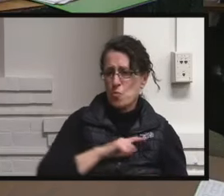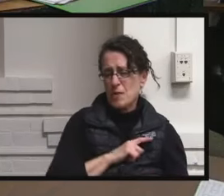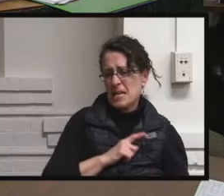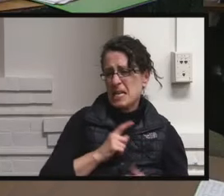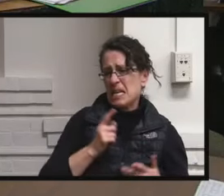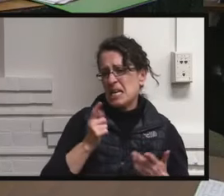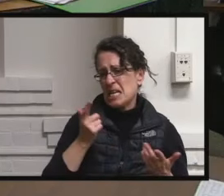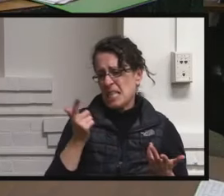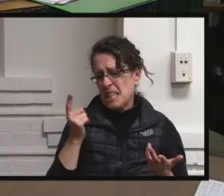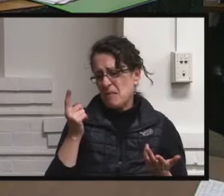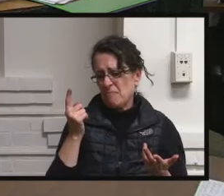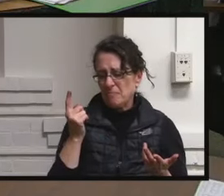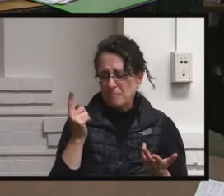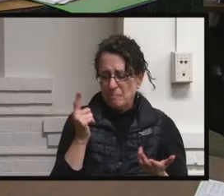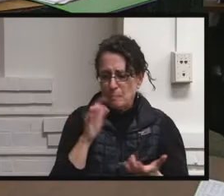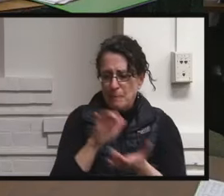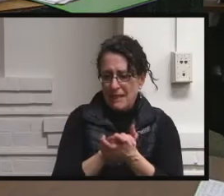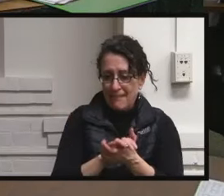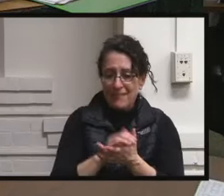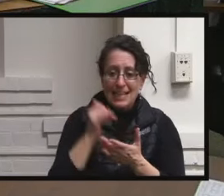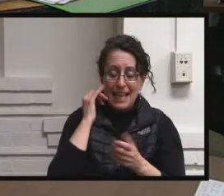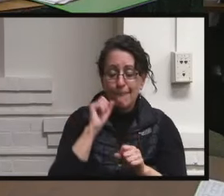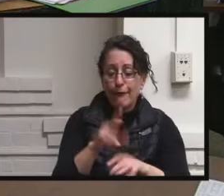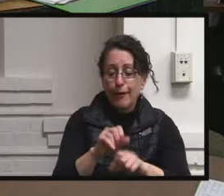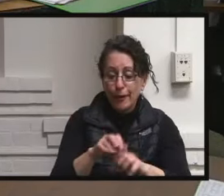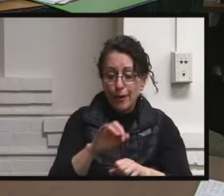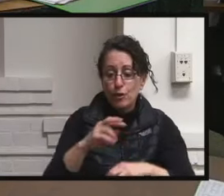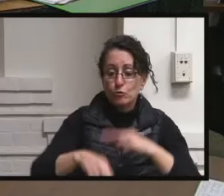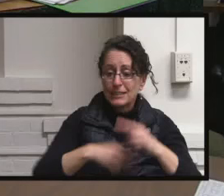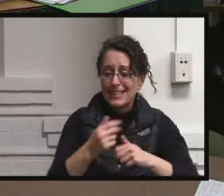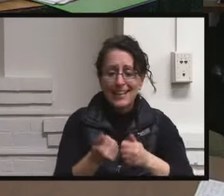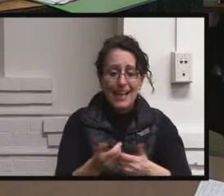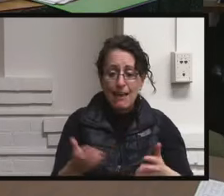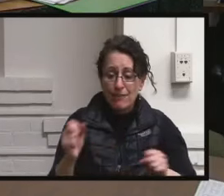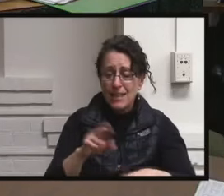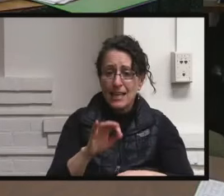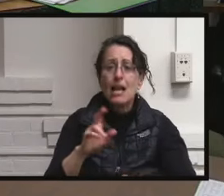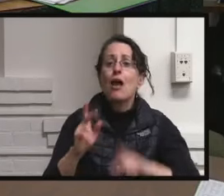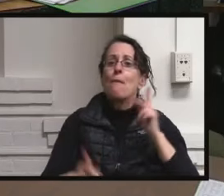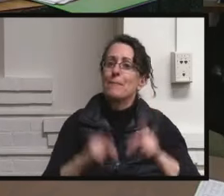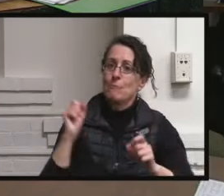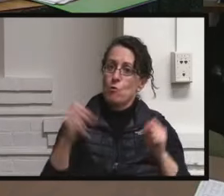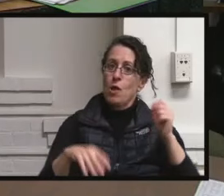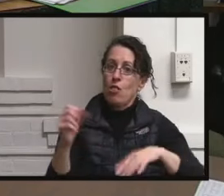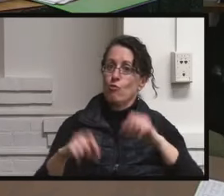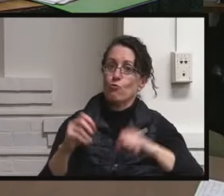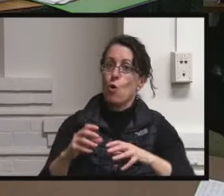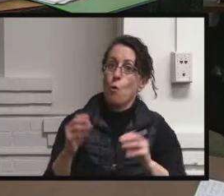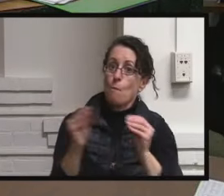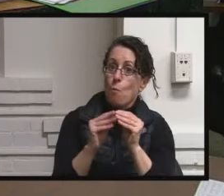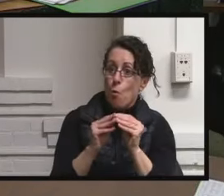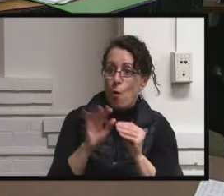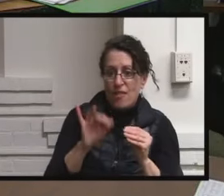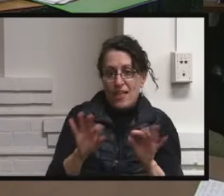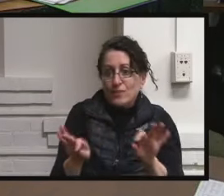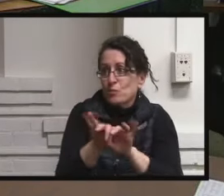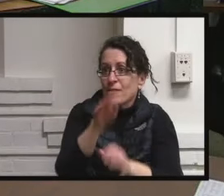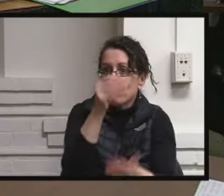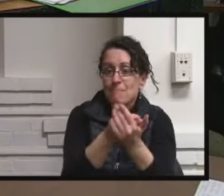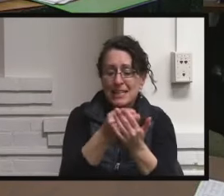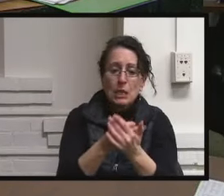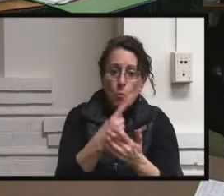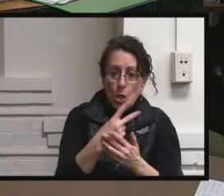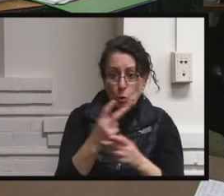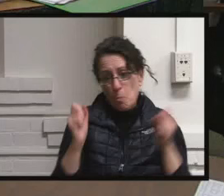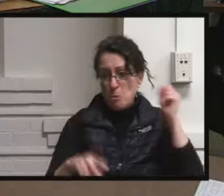and just say we recycle plastics, put them in the bin, right, that people would throw in a lot more ones and twos as well, yeah, and that would make it